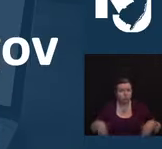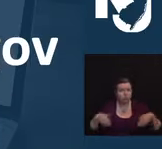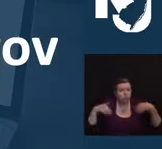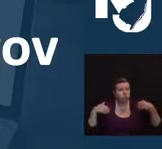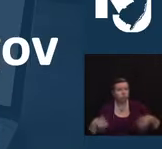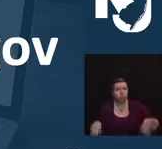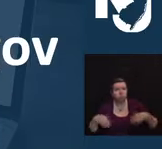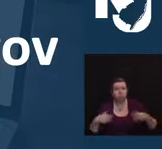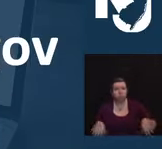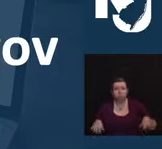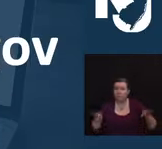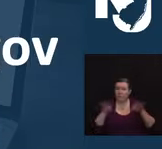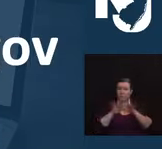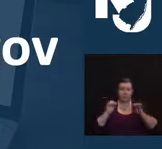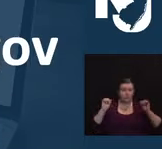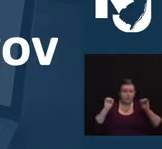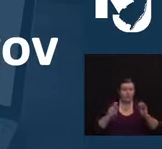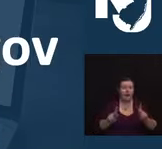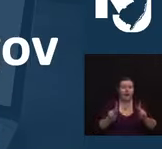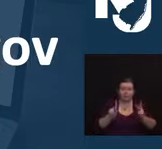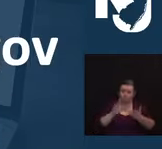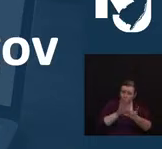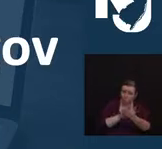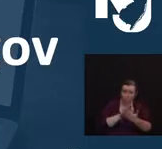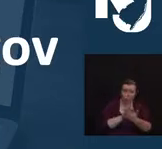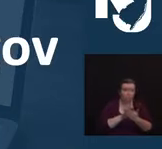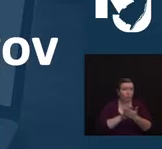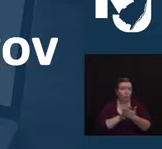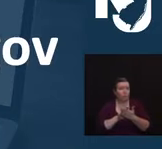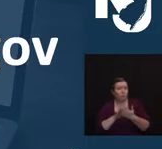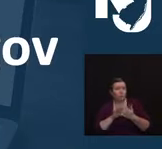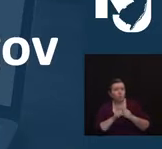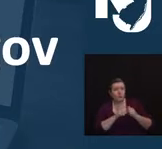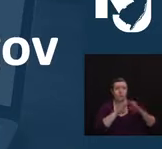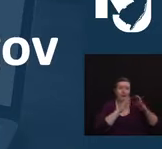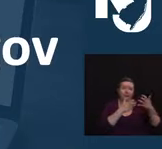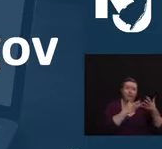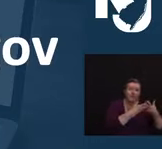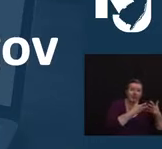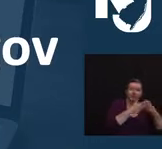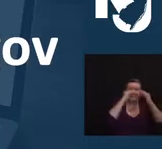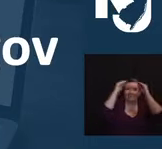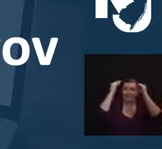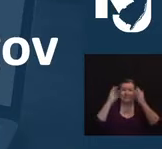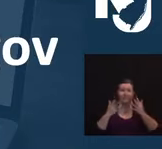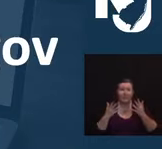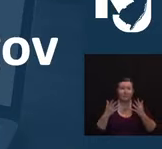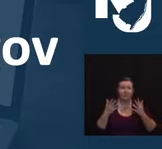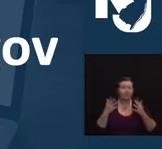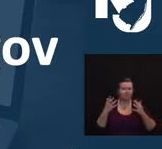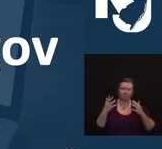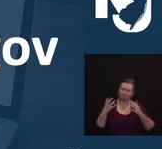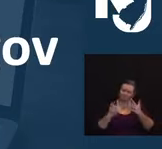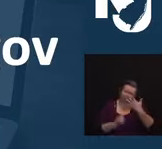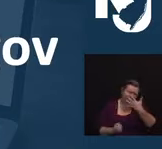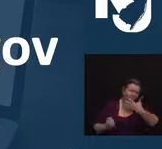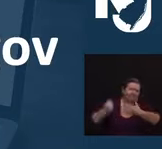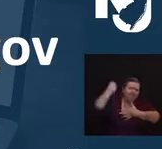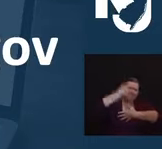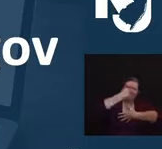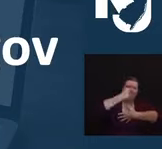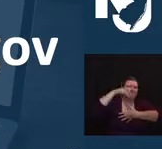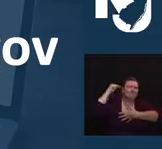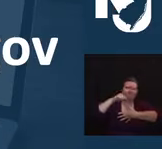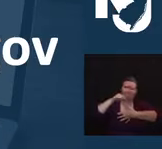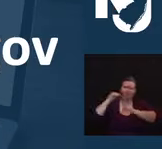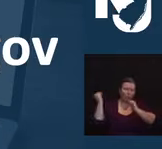headed by their dedicated educators and support staff is among our top priorities. It's one reason why we are working with our